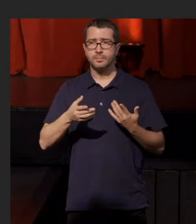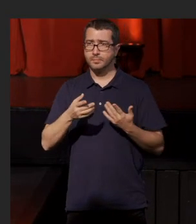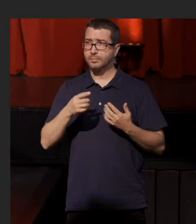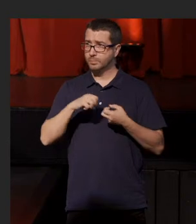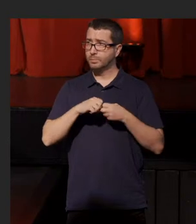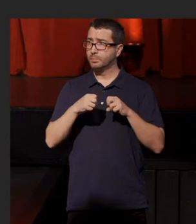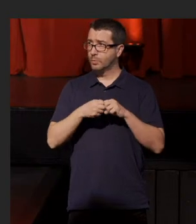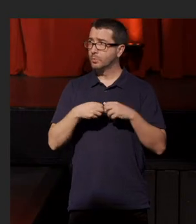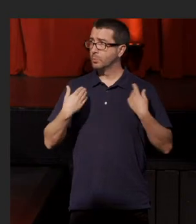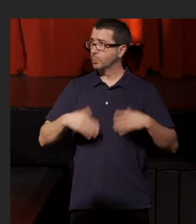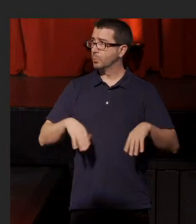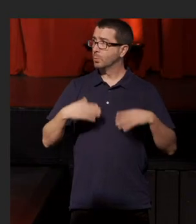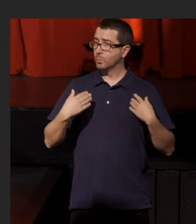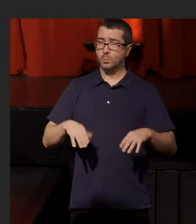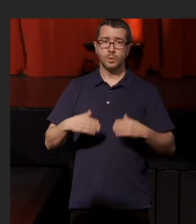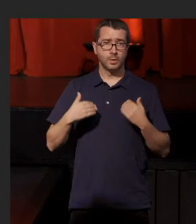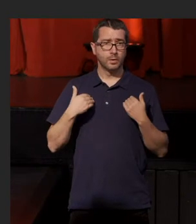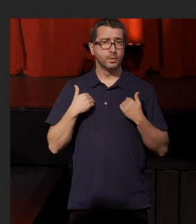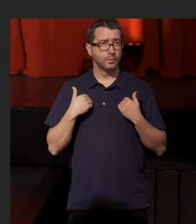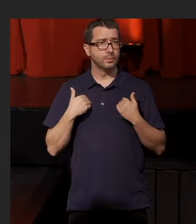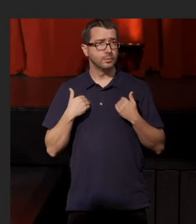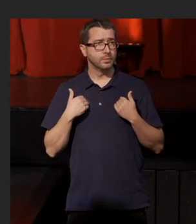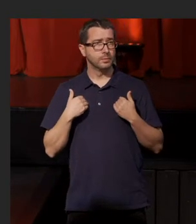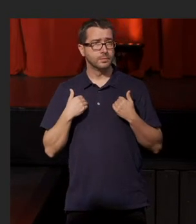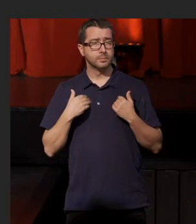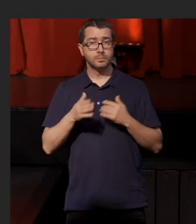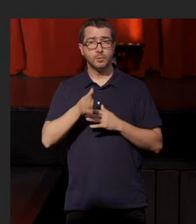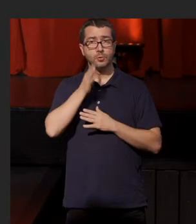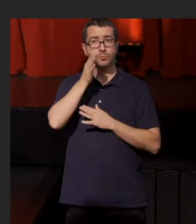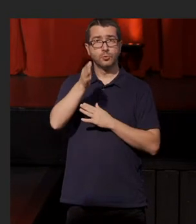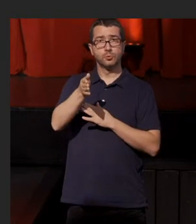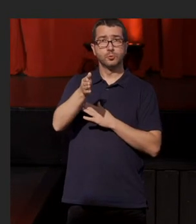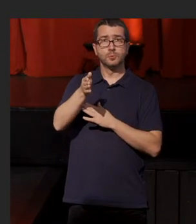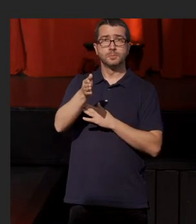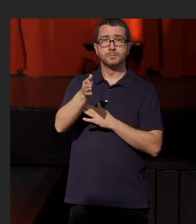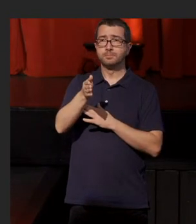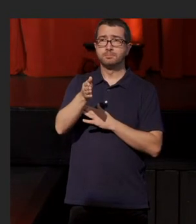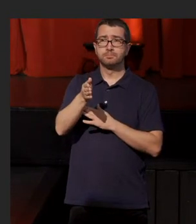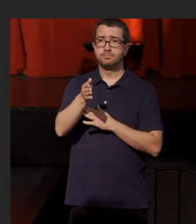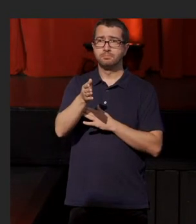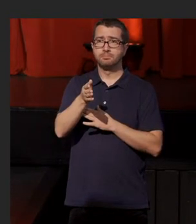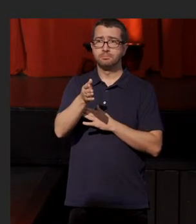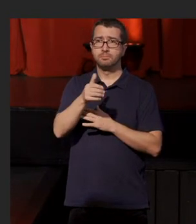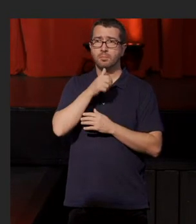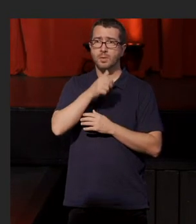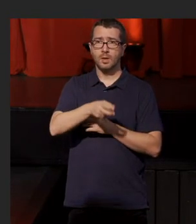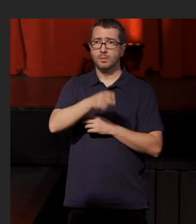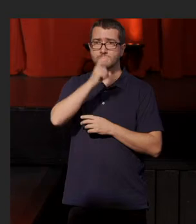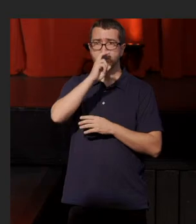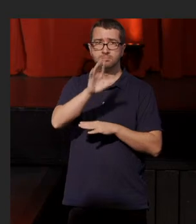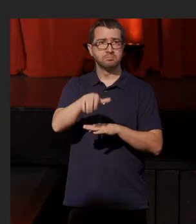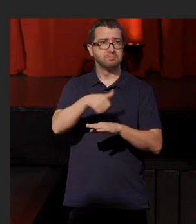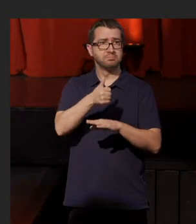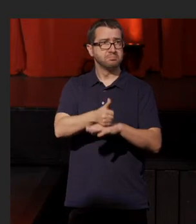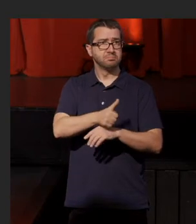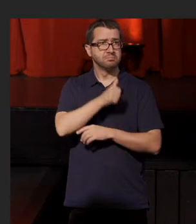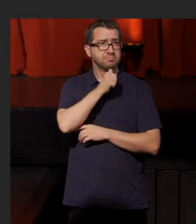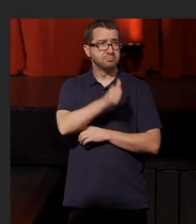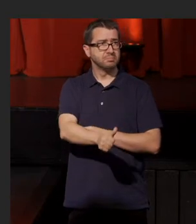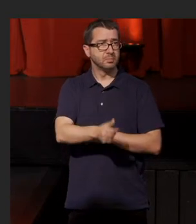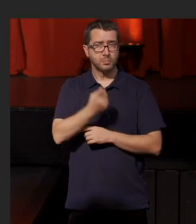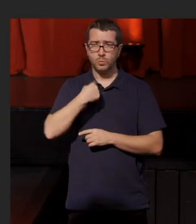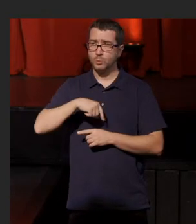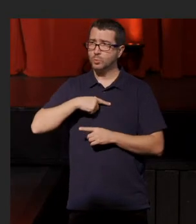problems. I will just say the future is not set in stone, that we're in charge of our